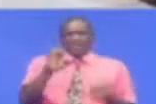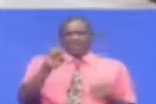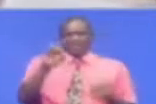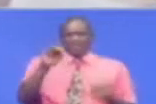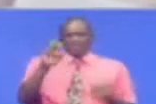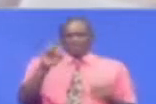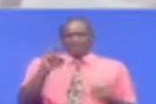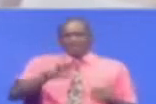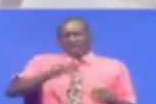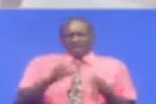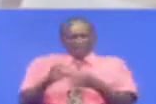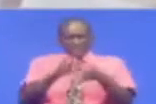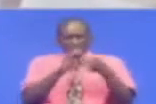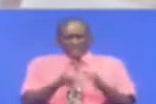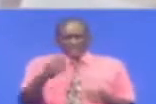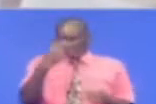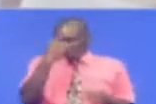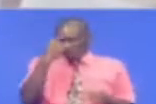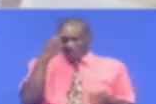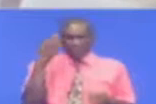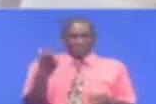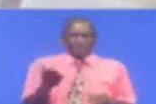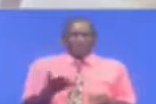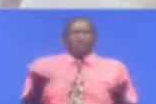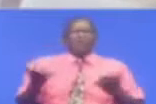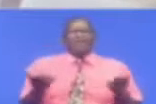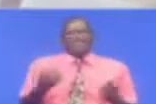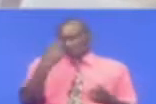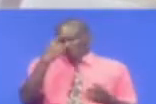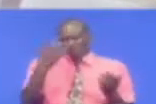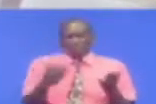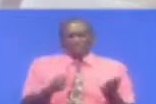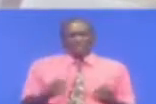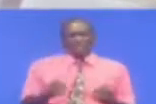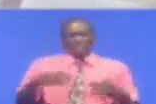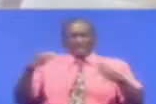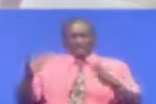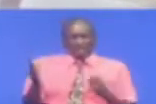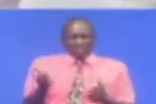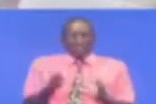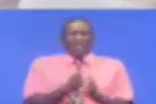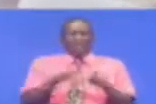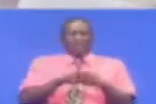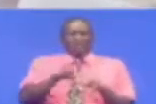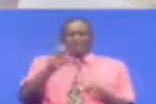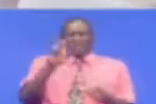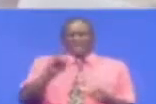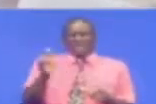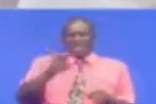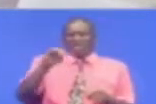Our other moderators, Smriti Vidyadhi, where is she? She's out. Then Dan Mwangi,